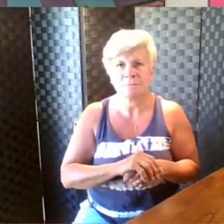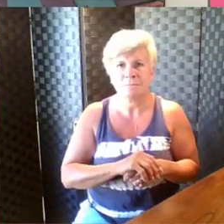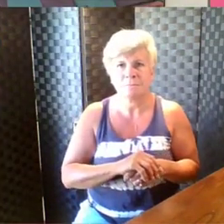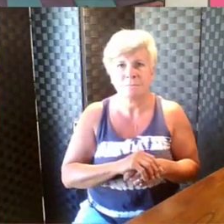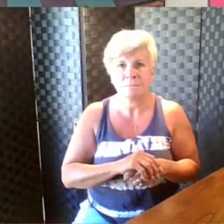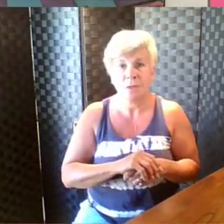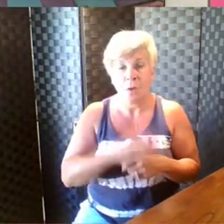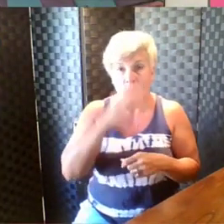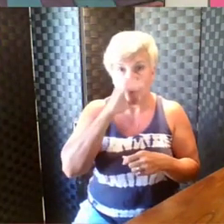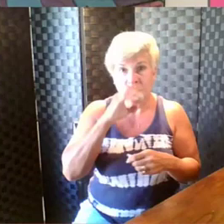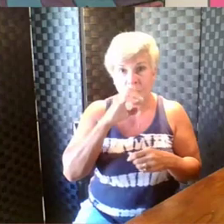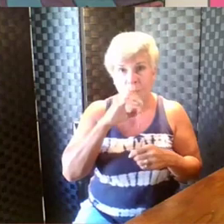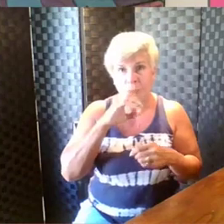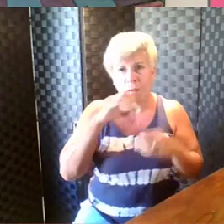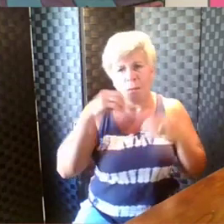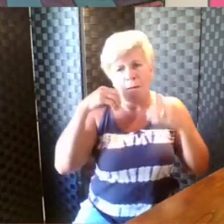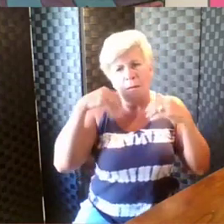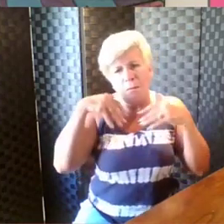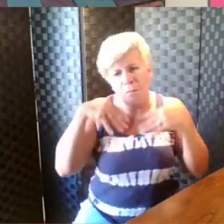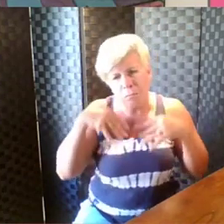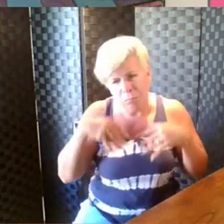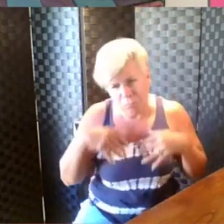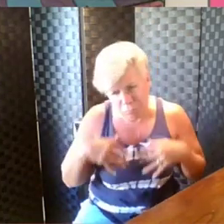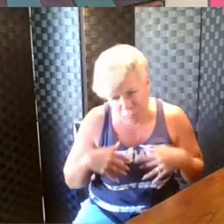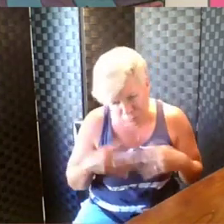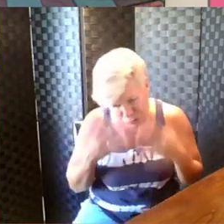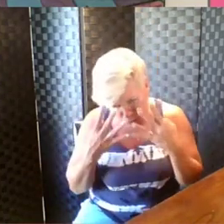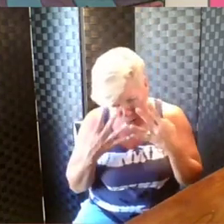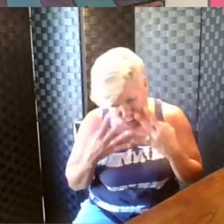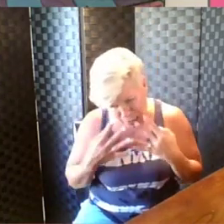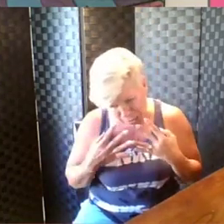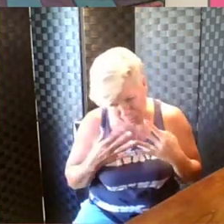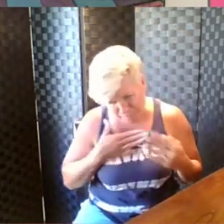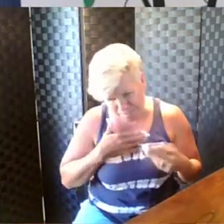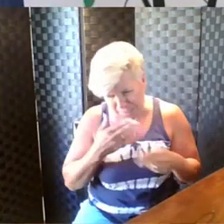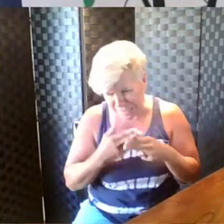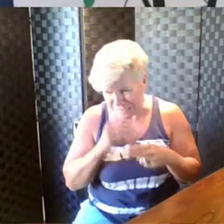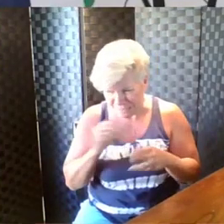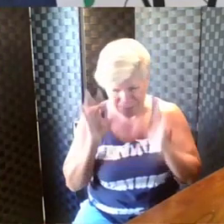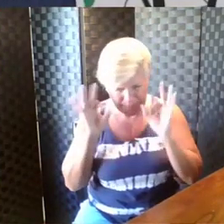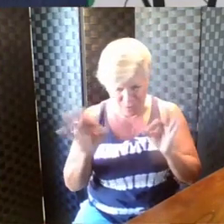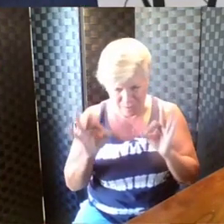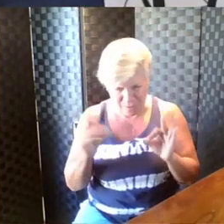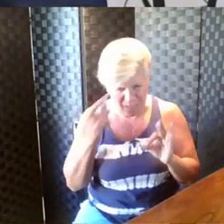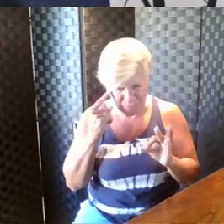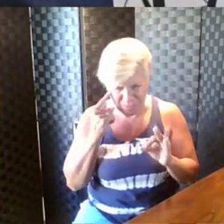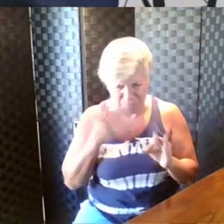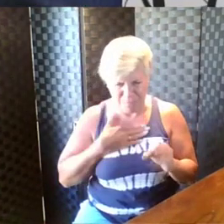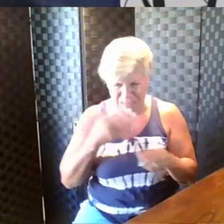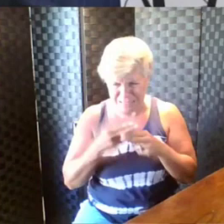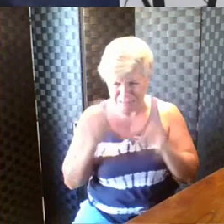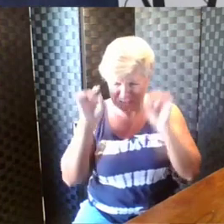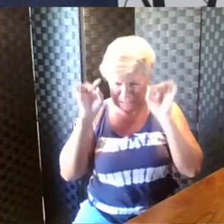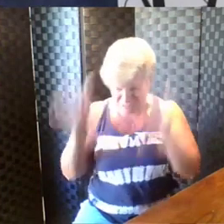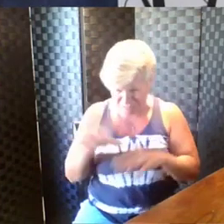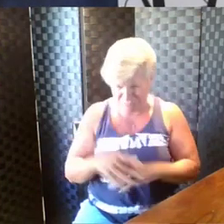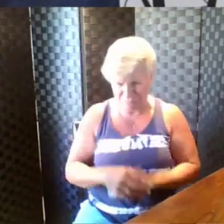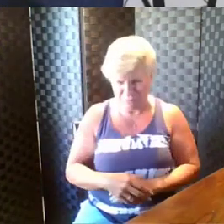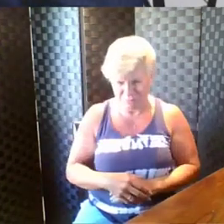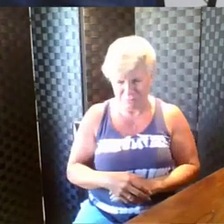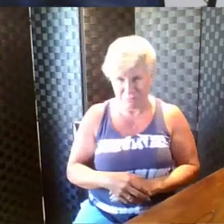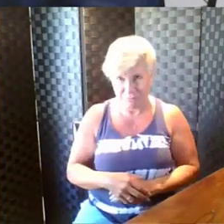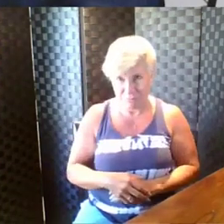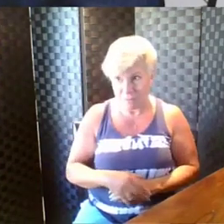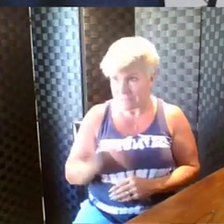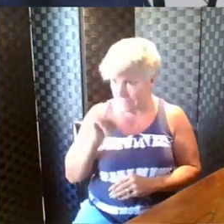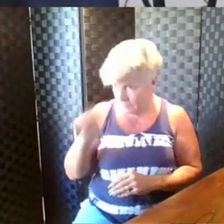Well, Chrysanthemum wilted, remember? And she didn't think her name was perfect anymore. She thought it was absolutely dreadful. Is